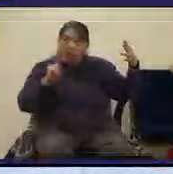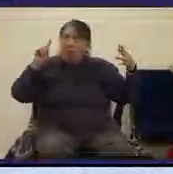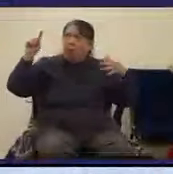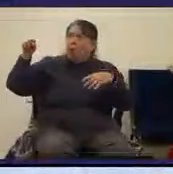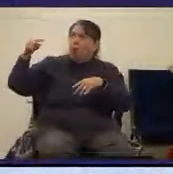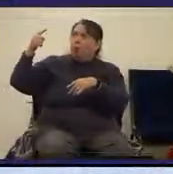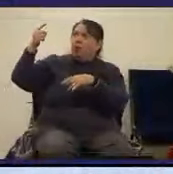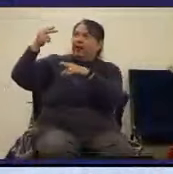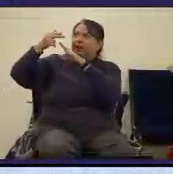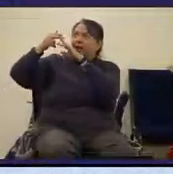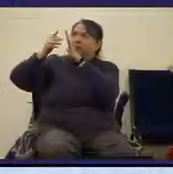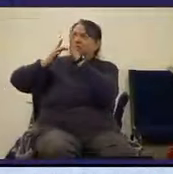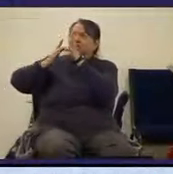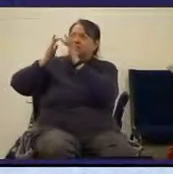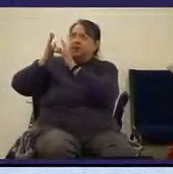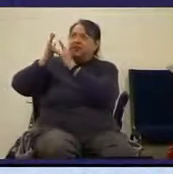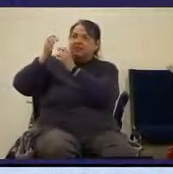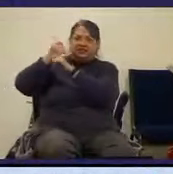written?